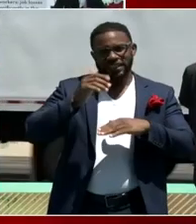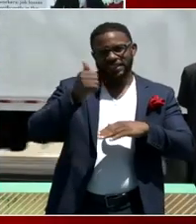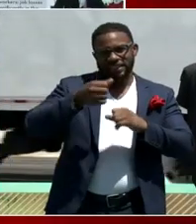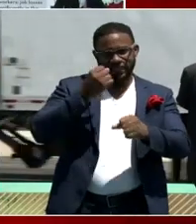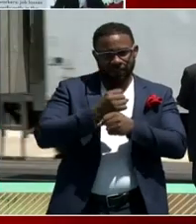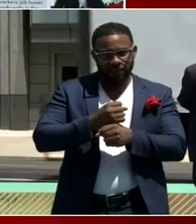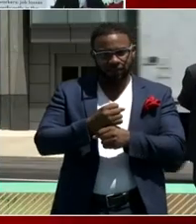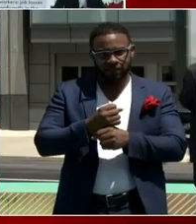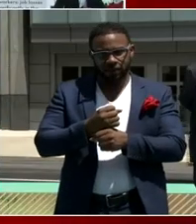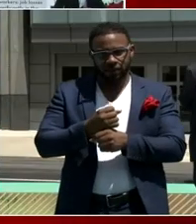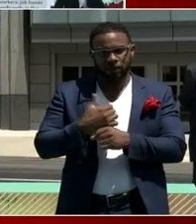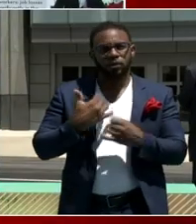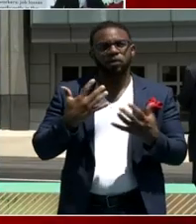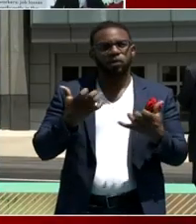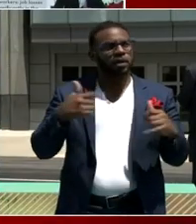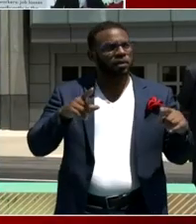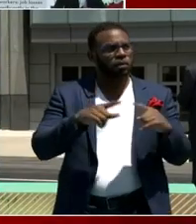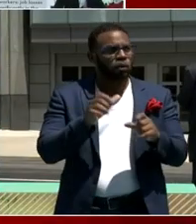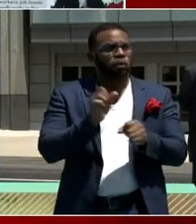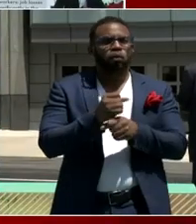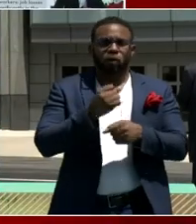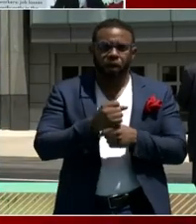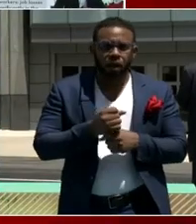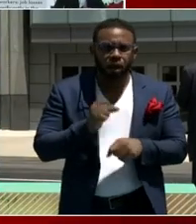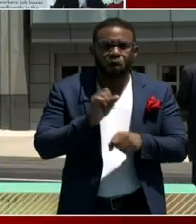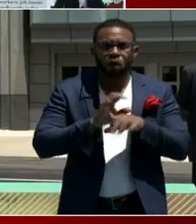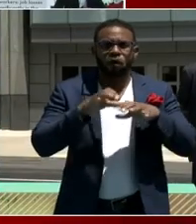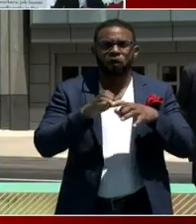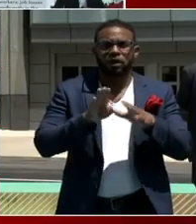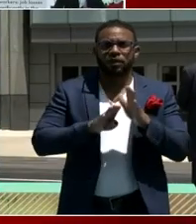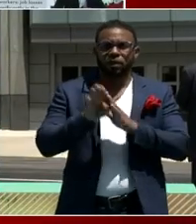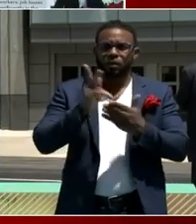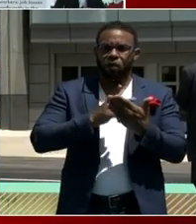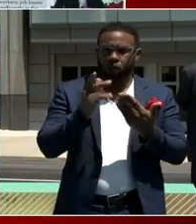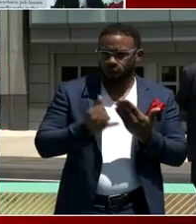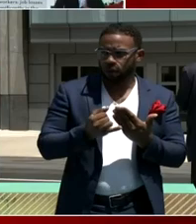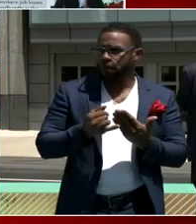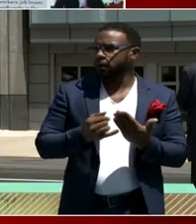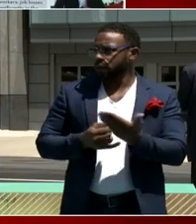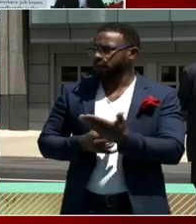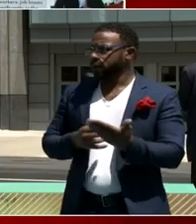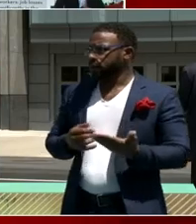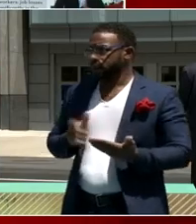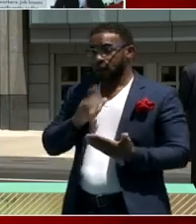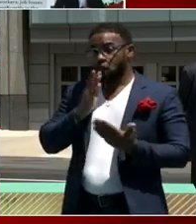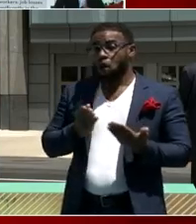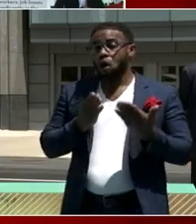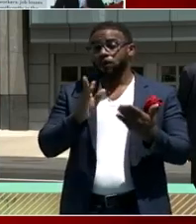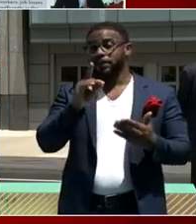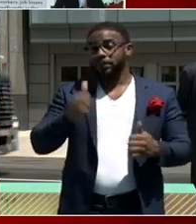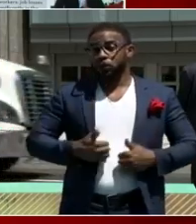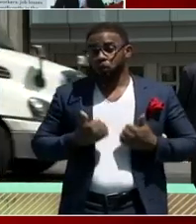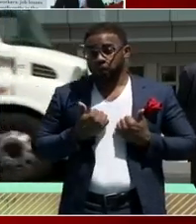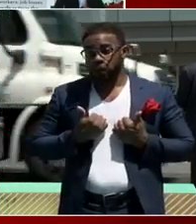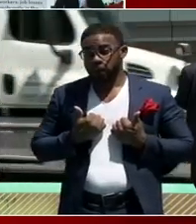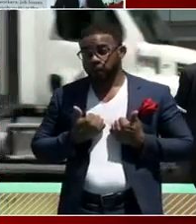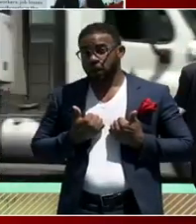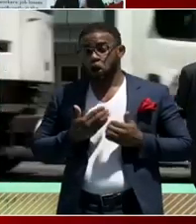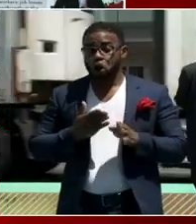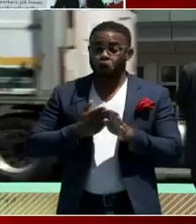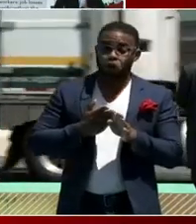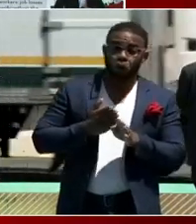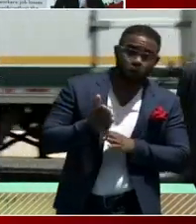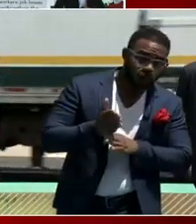years. We want them to create a workforce development program, Antoine, you'll like this, that will offer DC residents